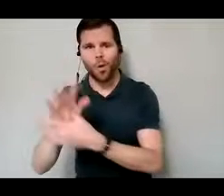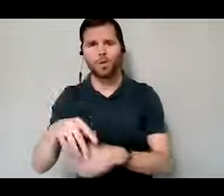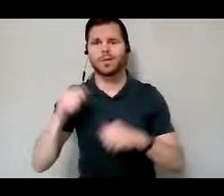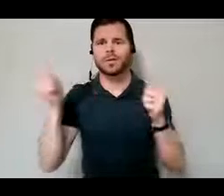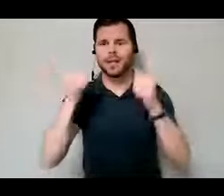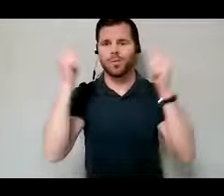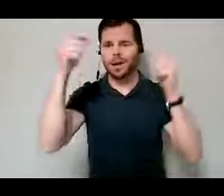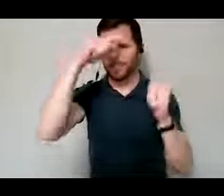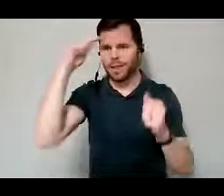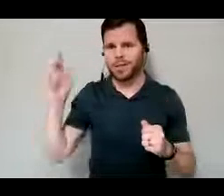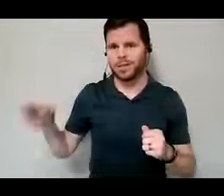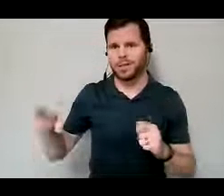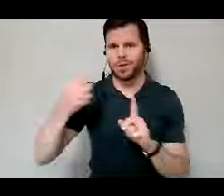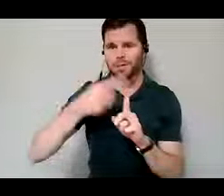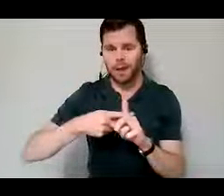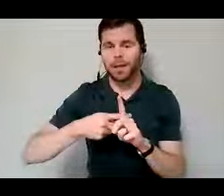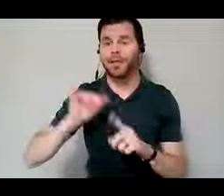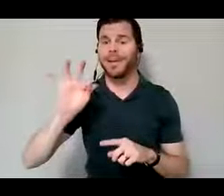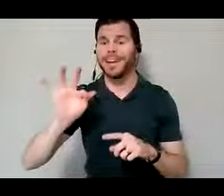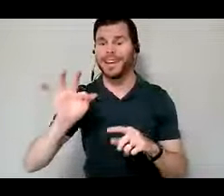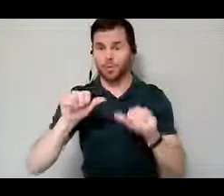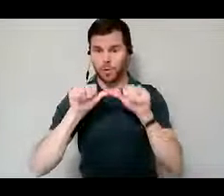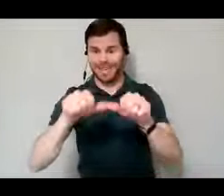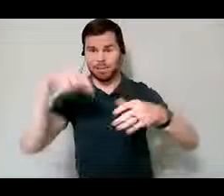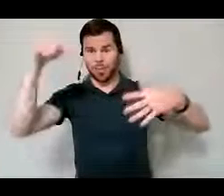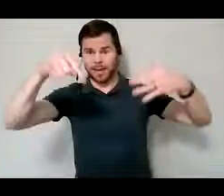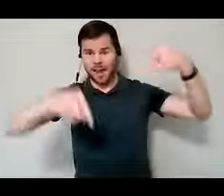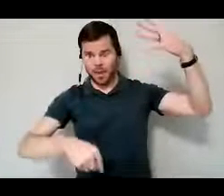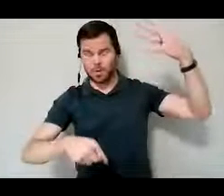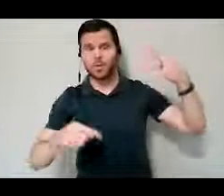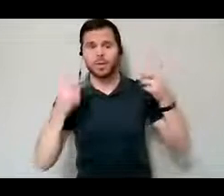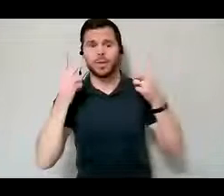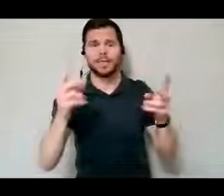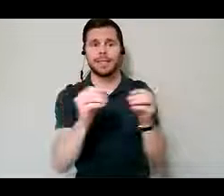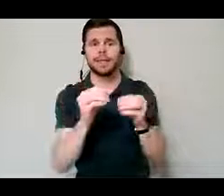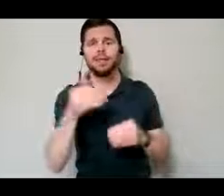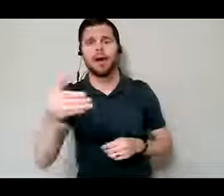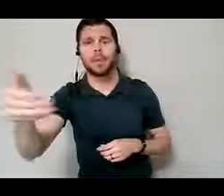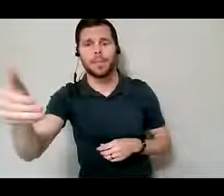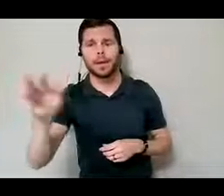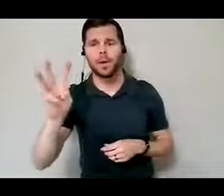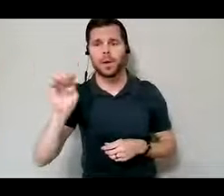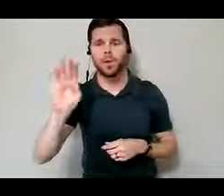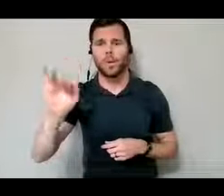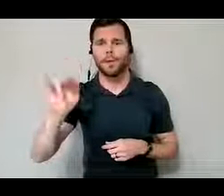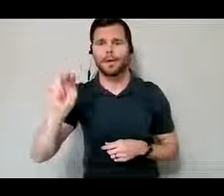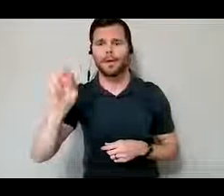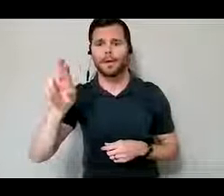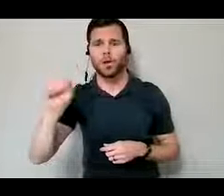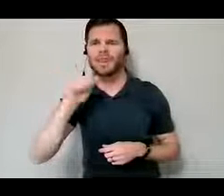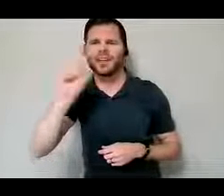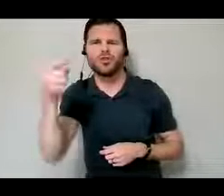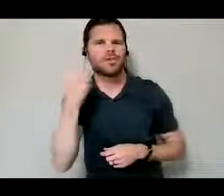Month. And then if you keep going down, you have some upcoming webinars, and they're not all for adults, right? If you see